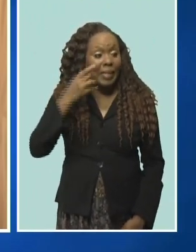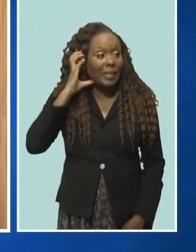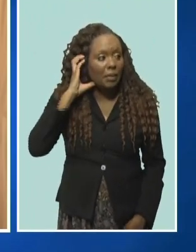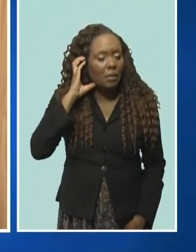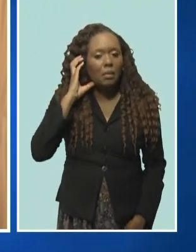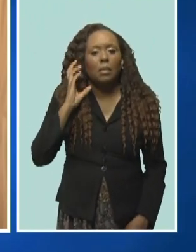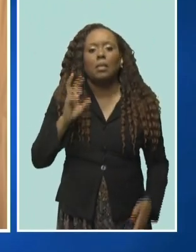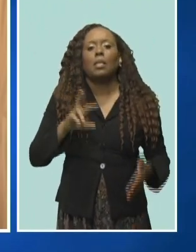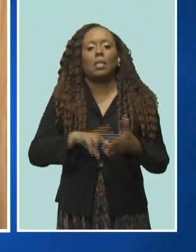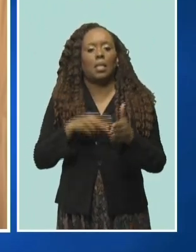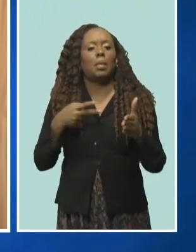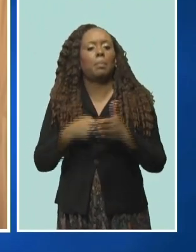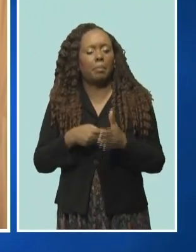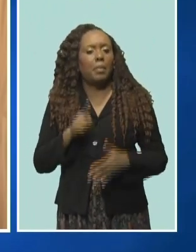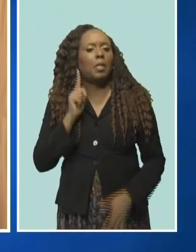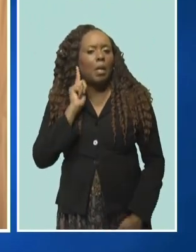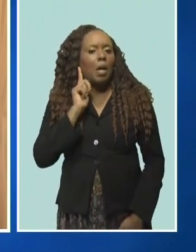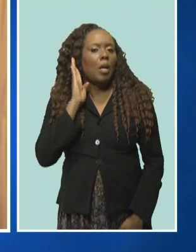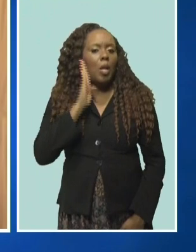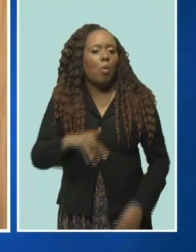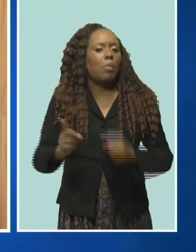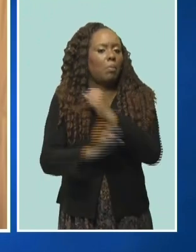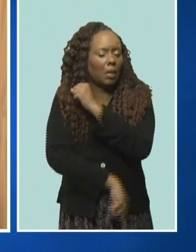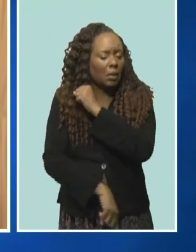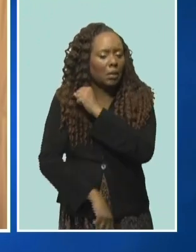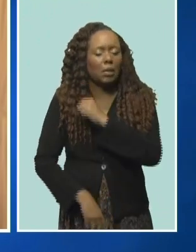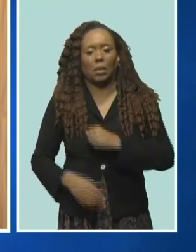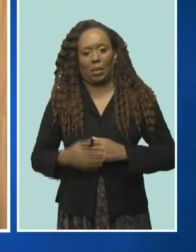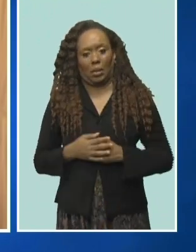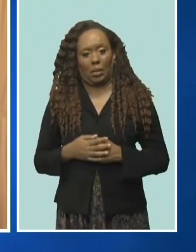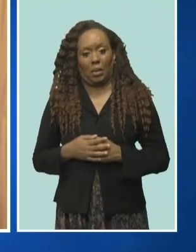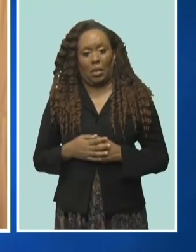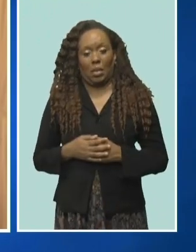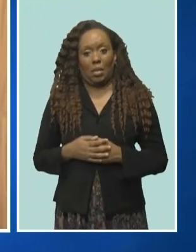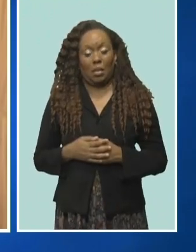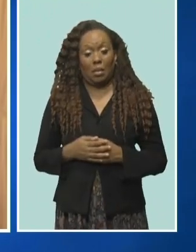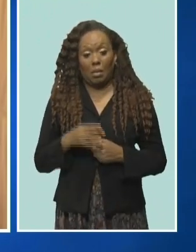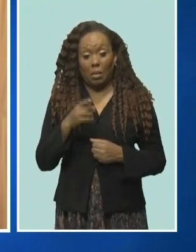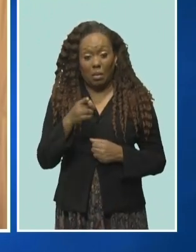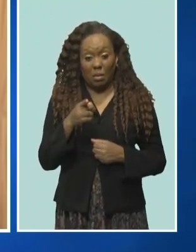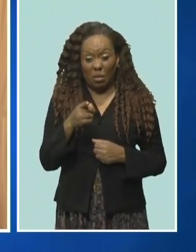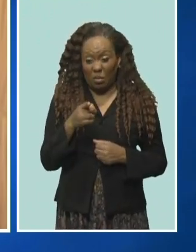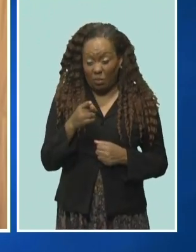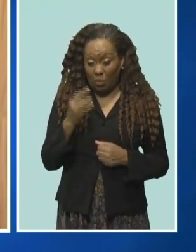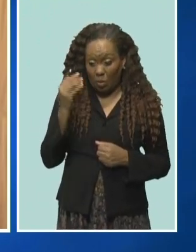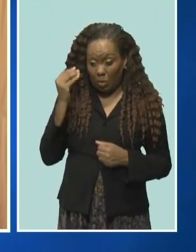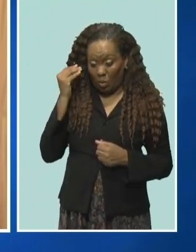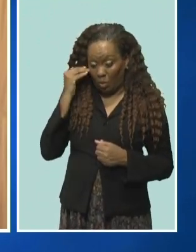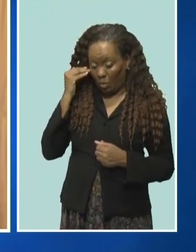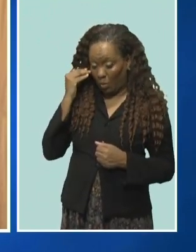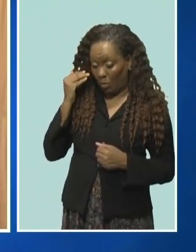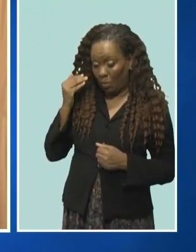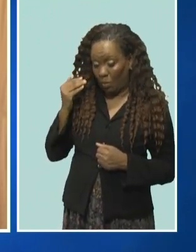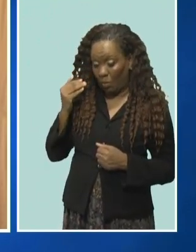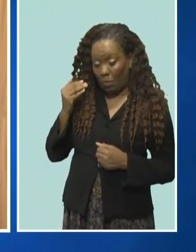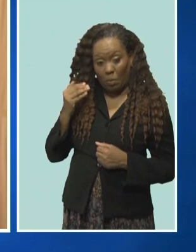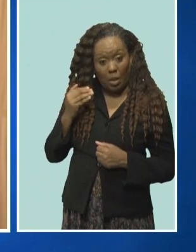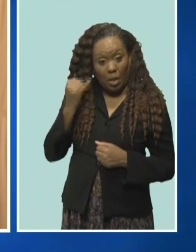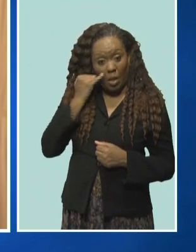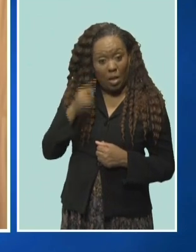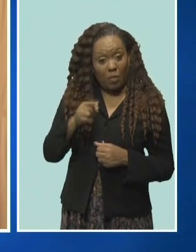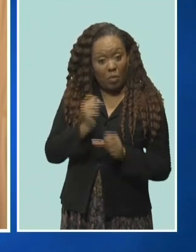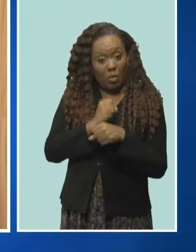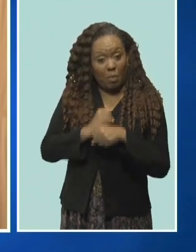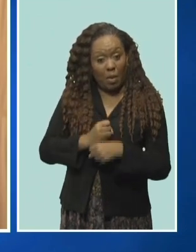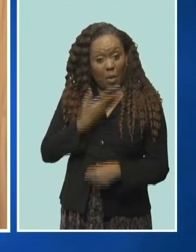better, and we know what will happen. And you cannot therefore be surprised if you know what will happen when you make certain